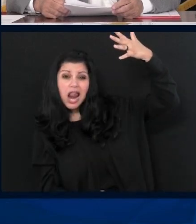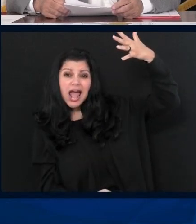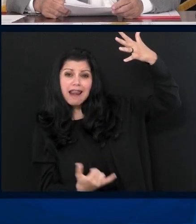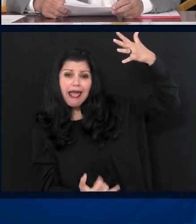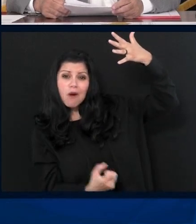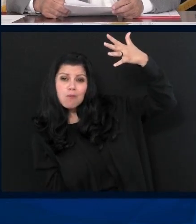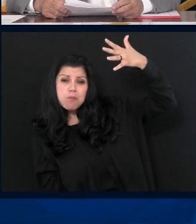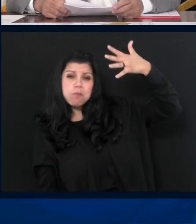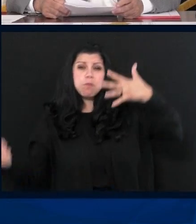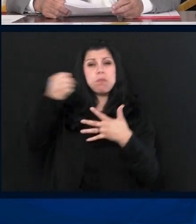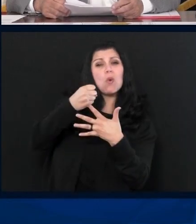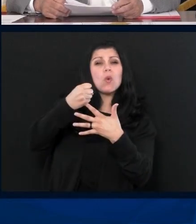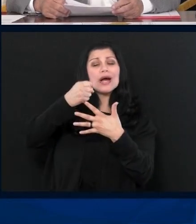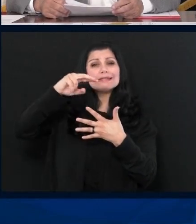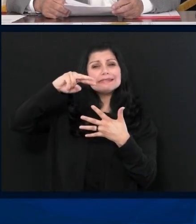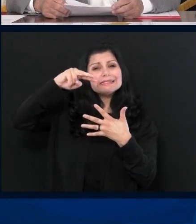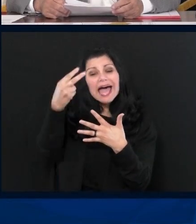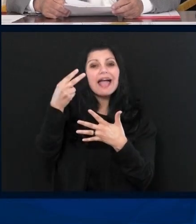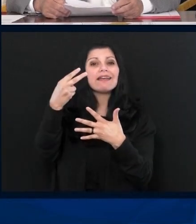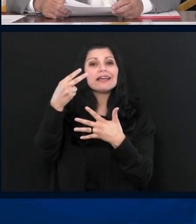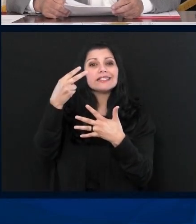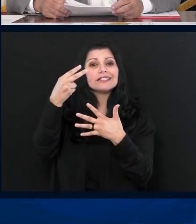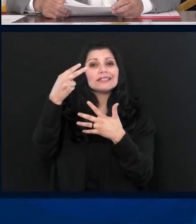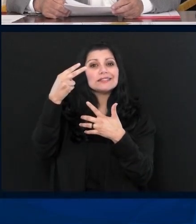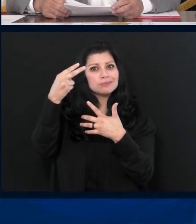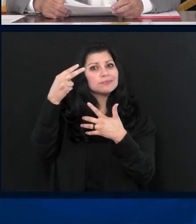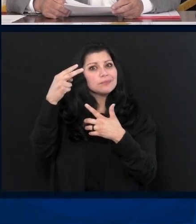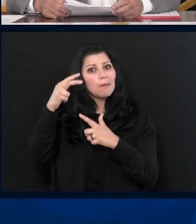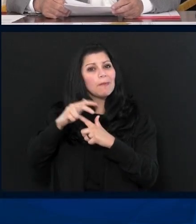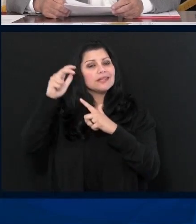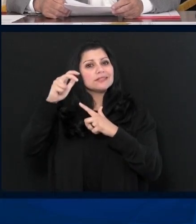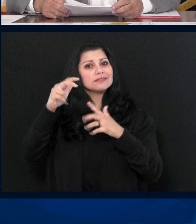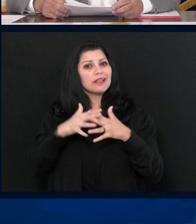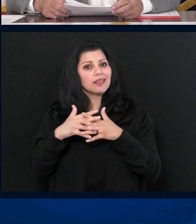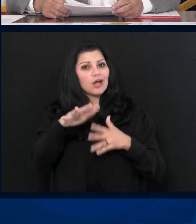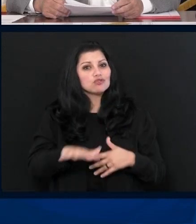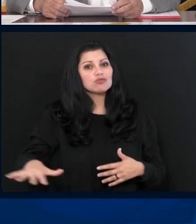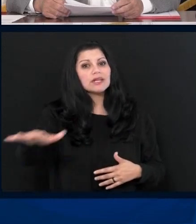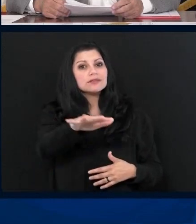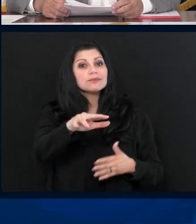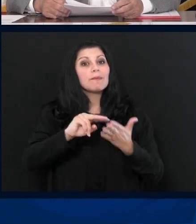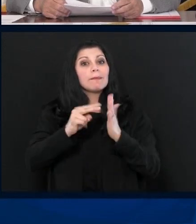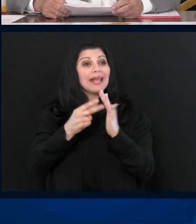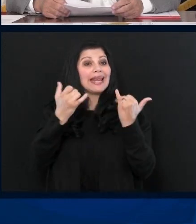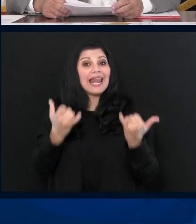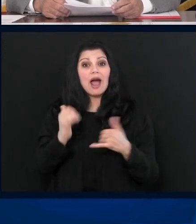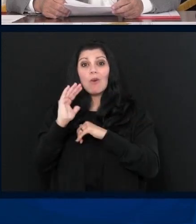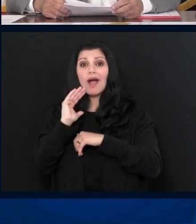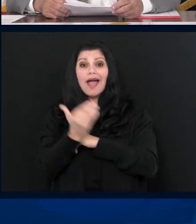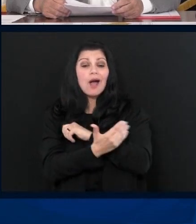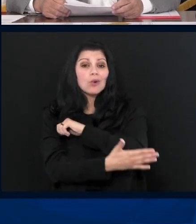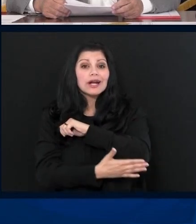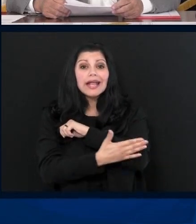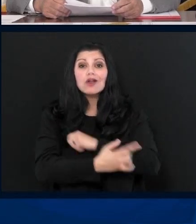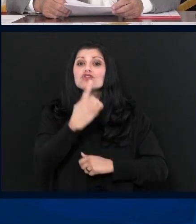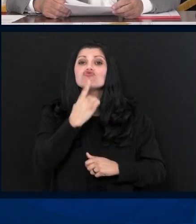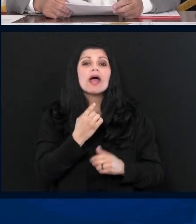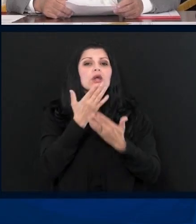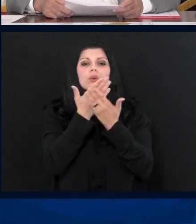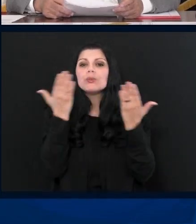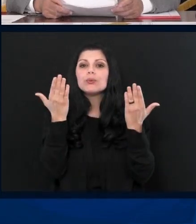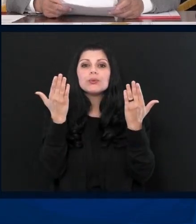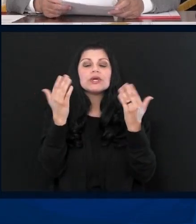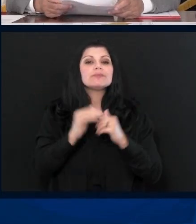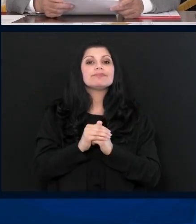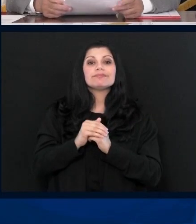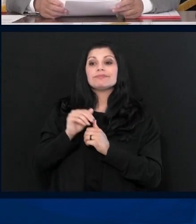country. So things are getting better. We have no counties in the red. We have Harrison, Upshur,